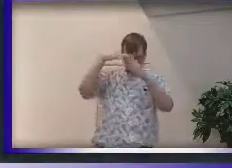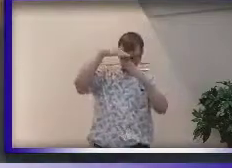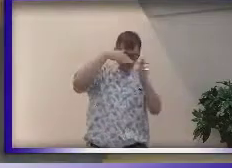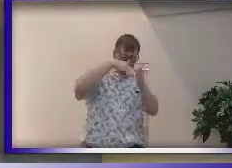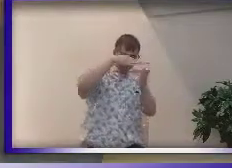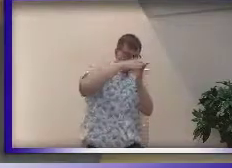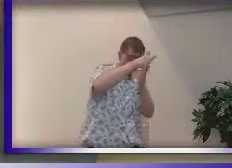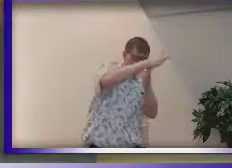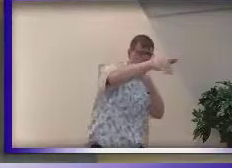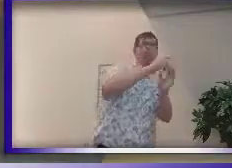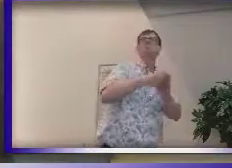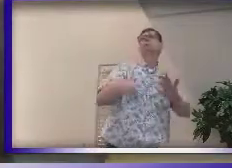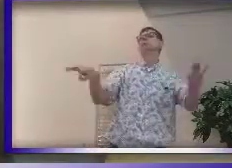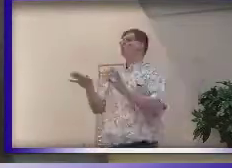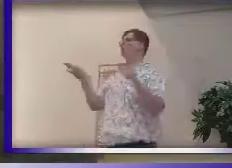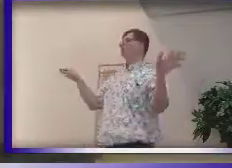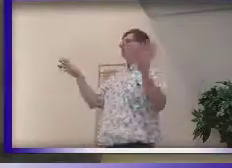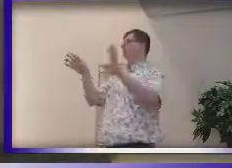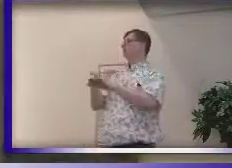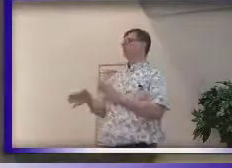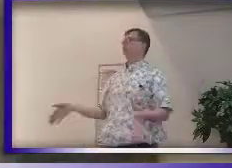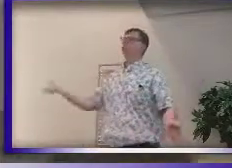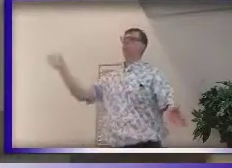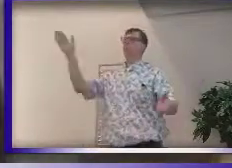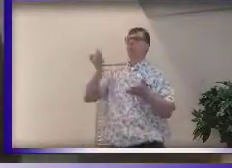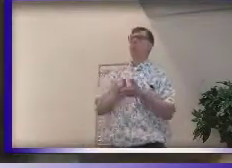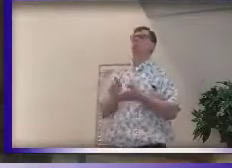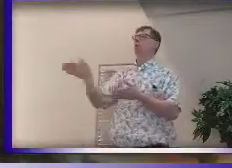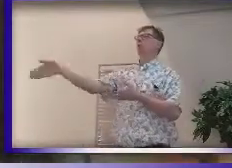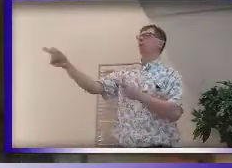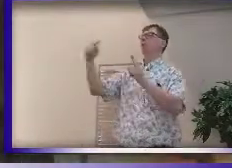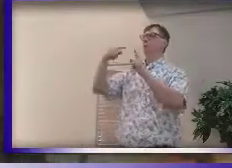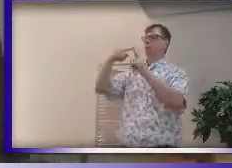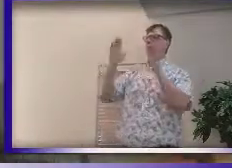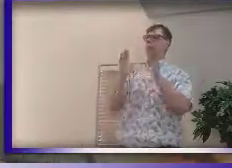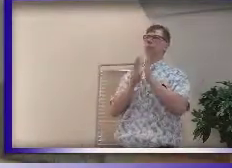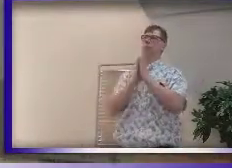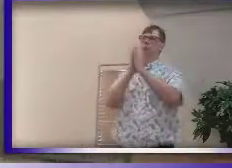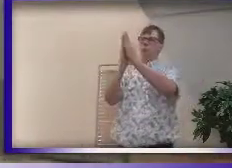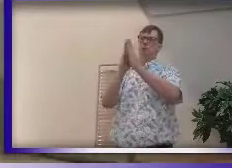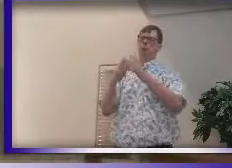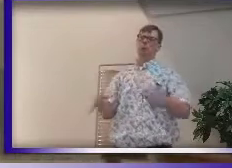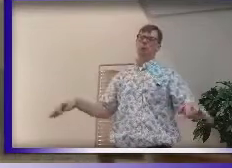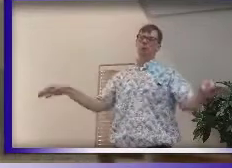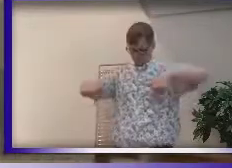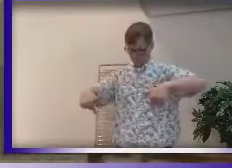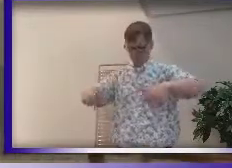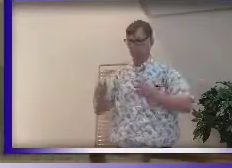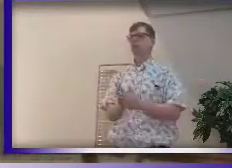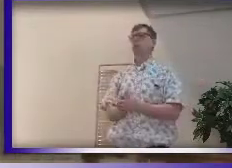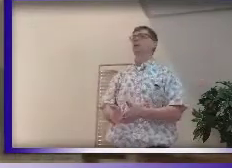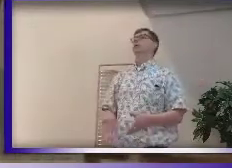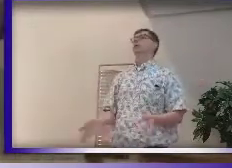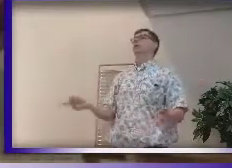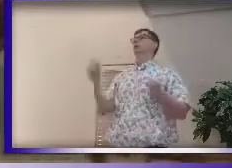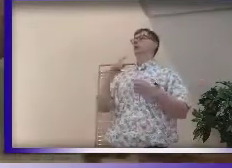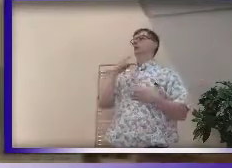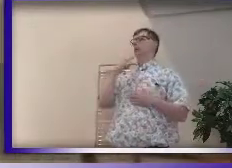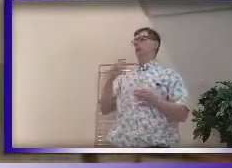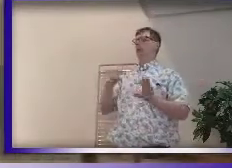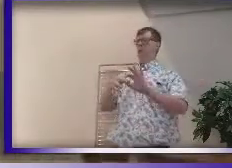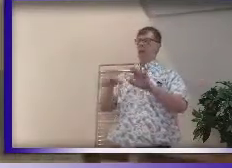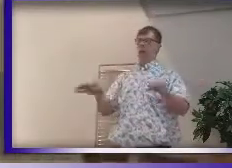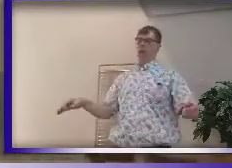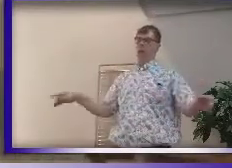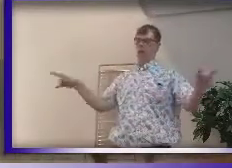do here. That is the more serious part of what I do. Or at least it looks like it from the outside. But when I pray, and what I